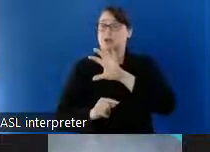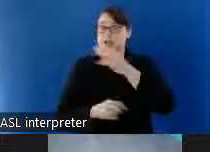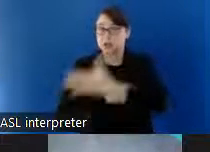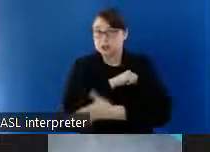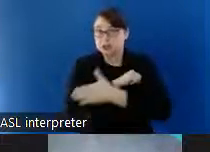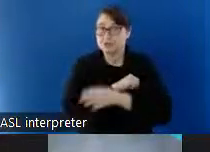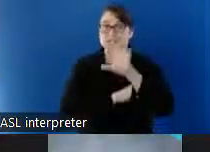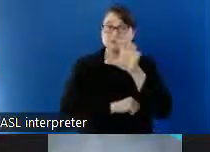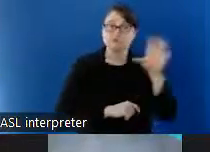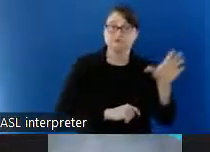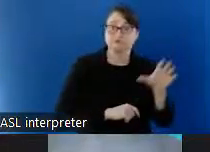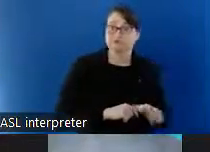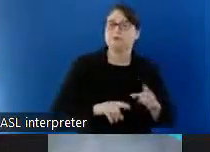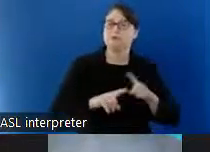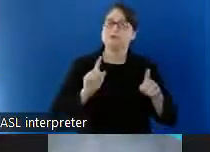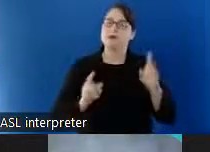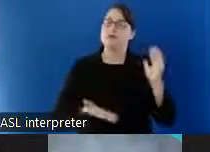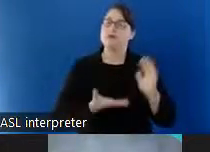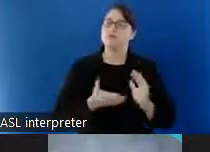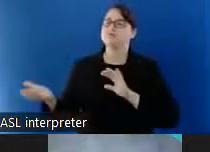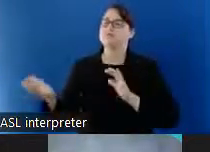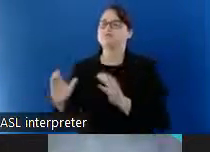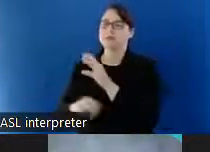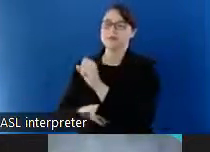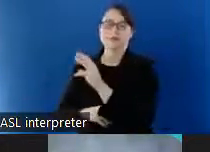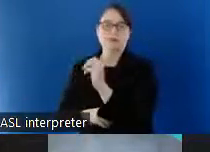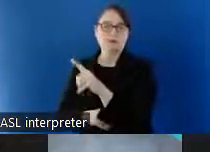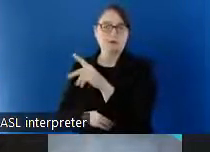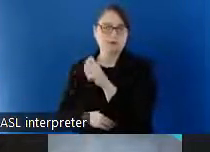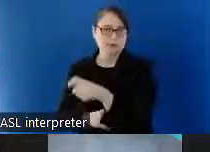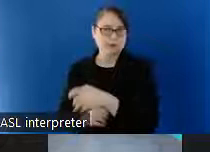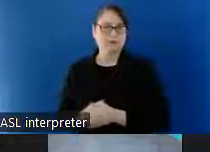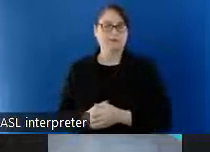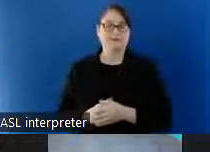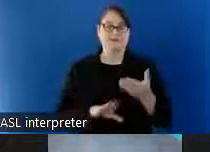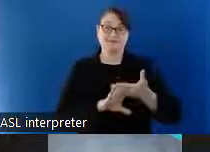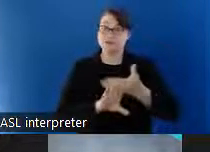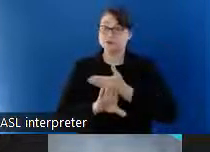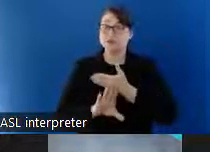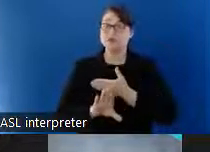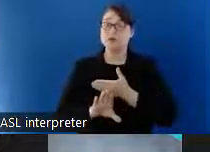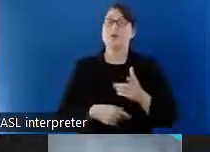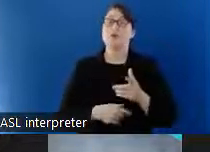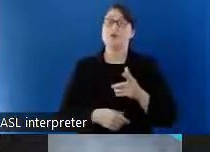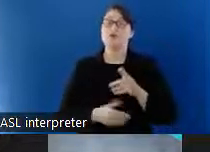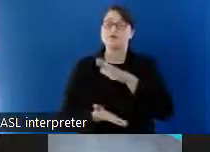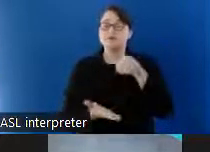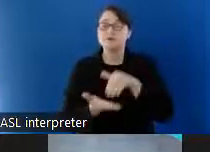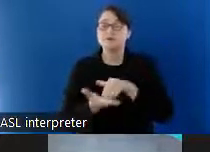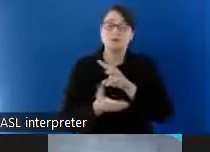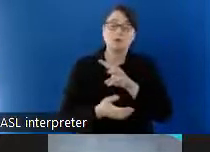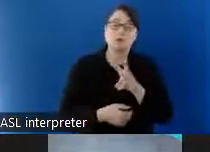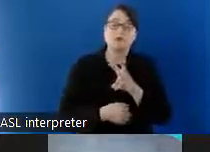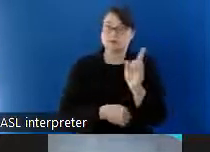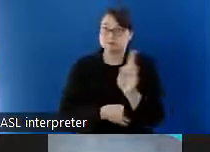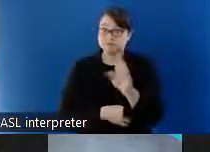than smallpox. Prior to the current global outbreak, monkeypox had been reported in people in several Central and Western African countries,